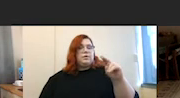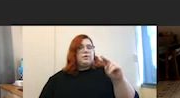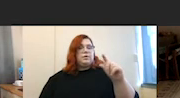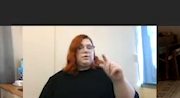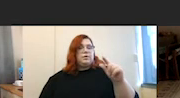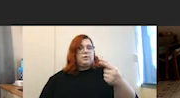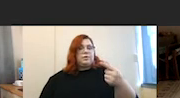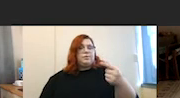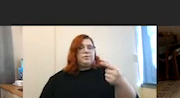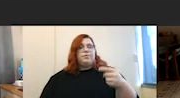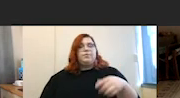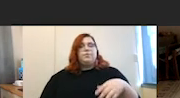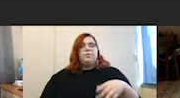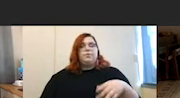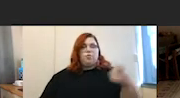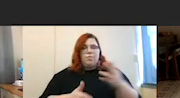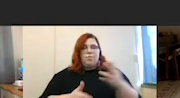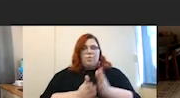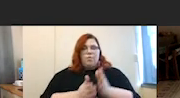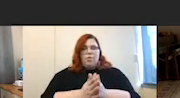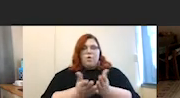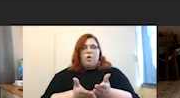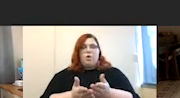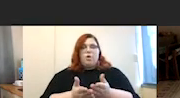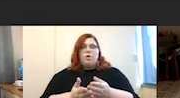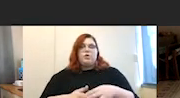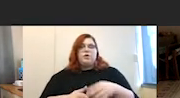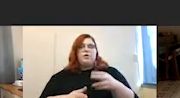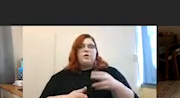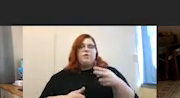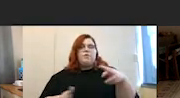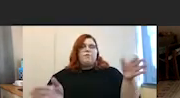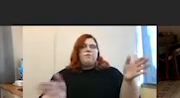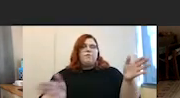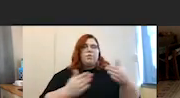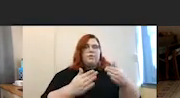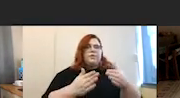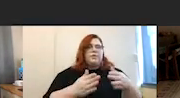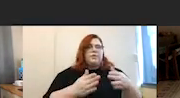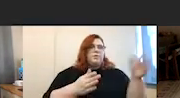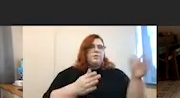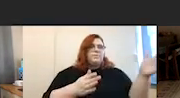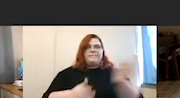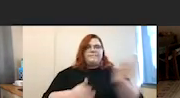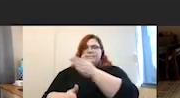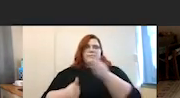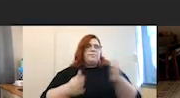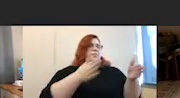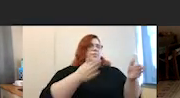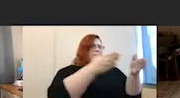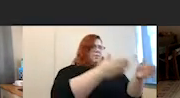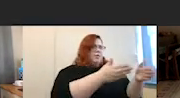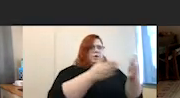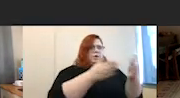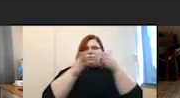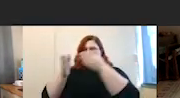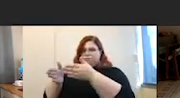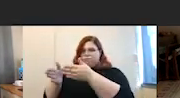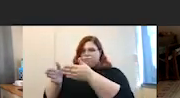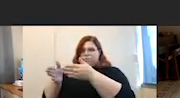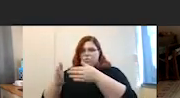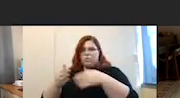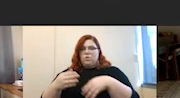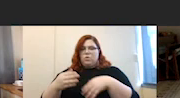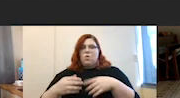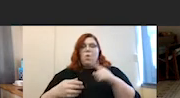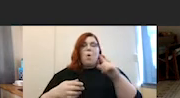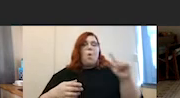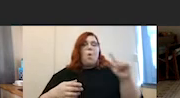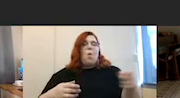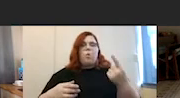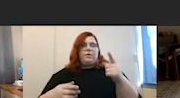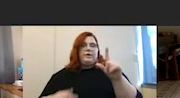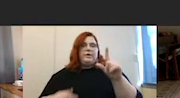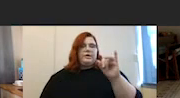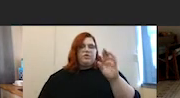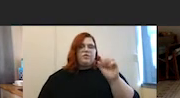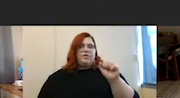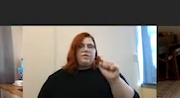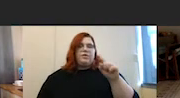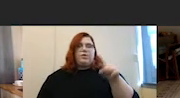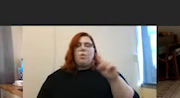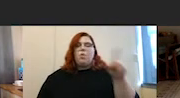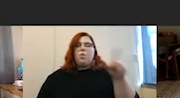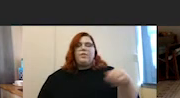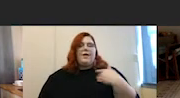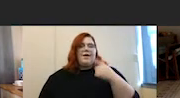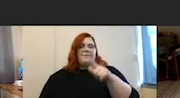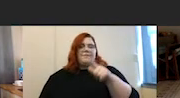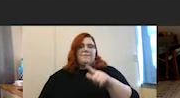spectrum interactive fiction that's purely literary, where you only have language and the choice between 1,